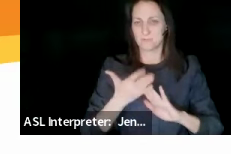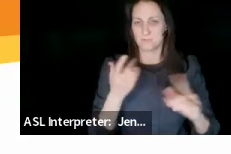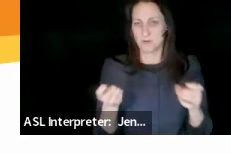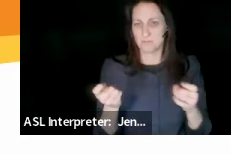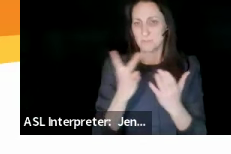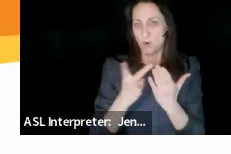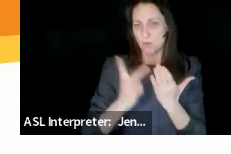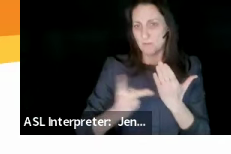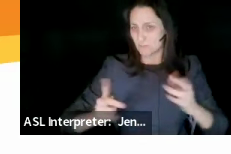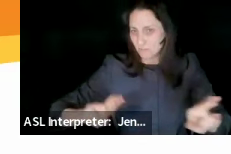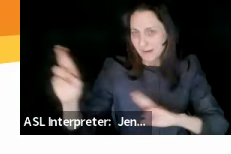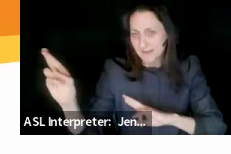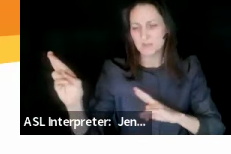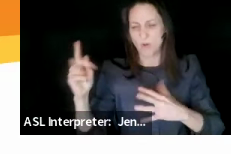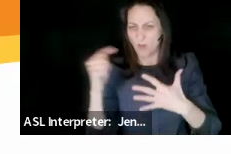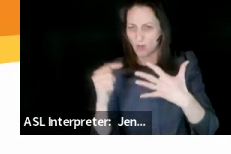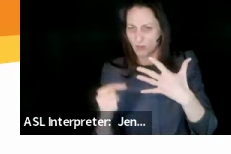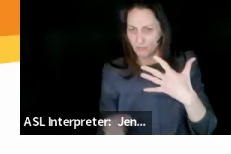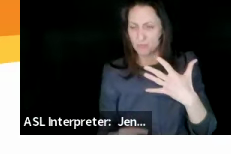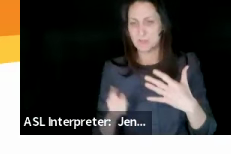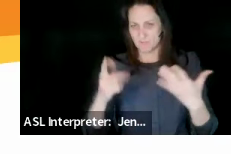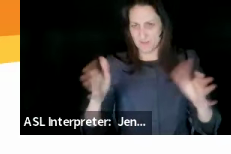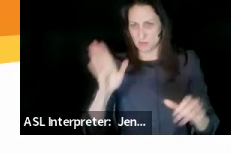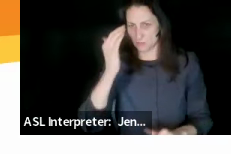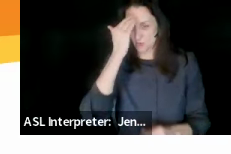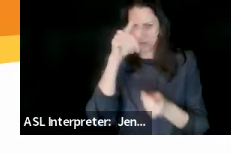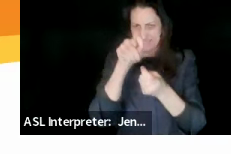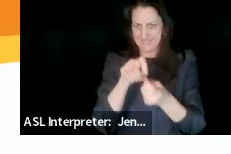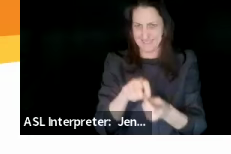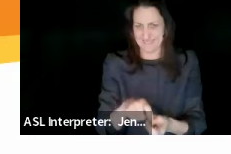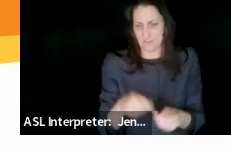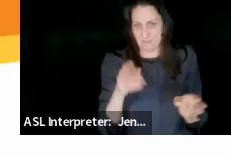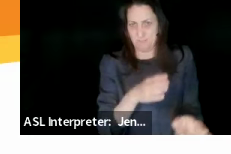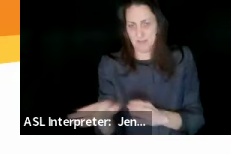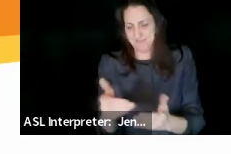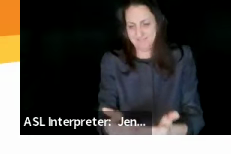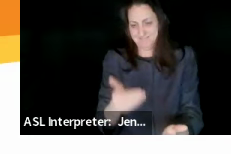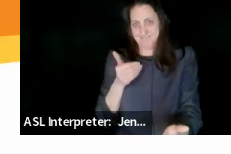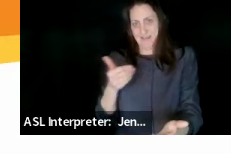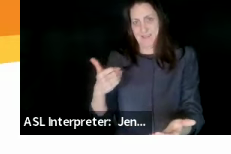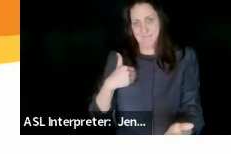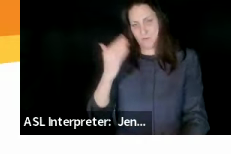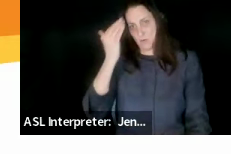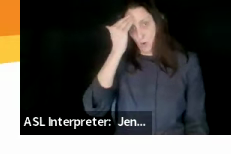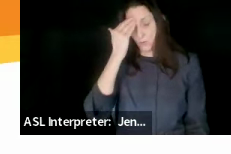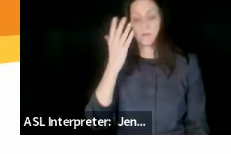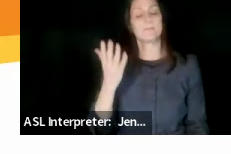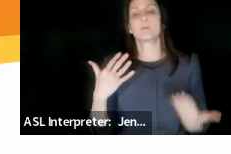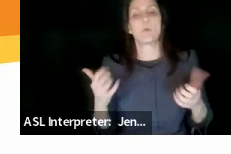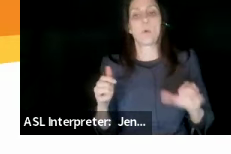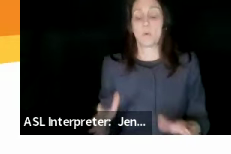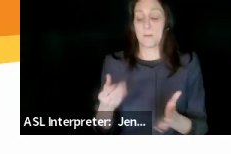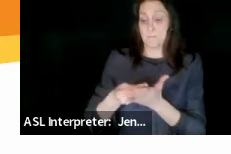programs? Well, that's very important that we think through those details ahead of time to prevent delays once the grant is awarded.